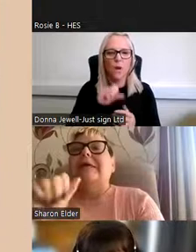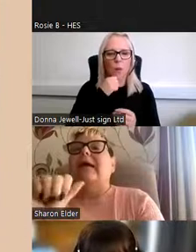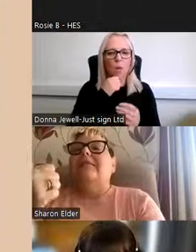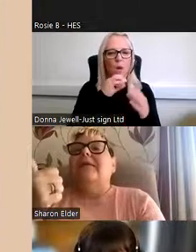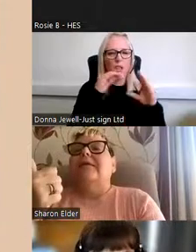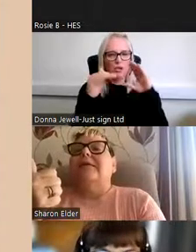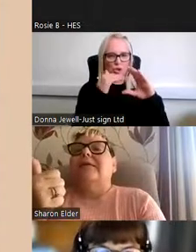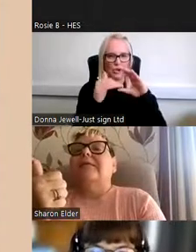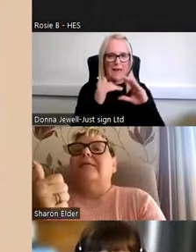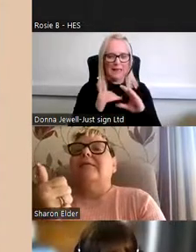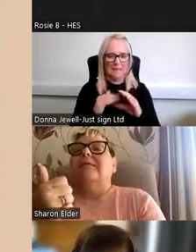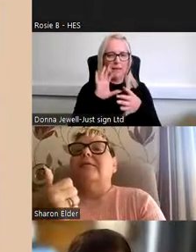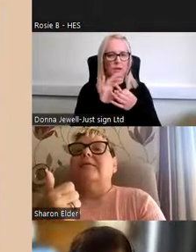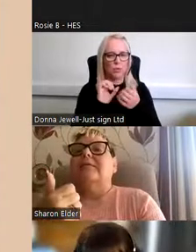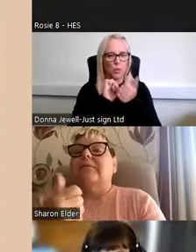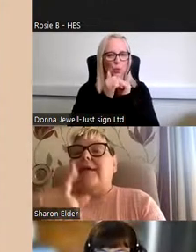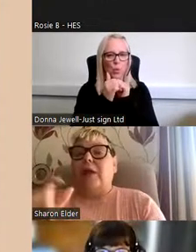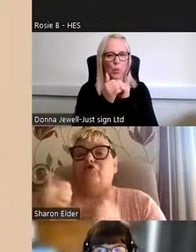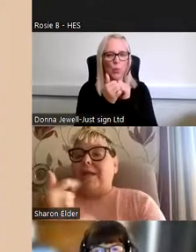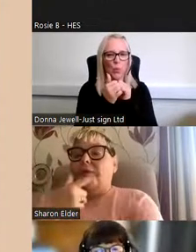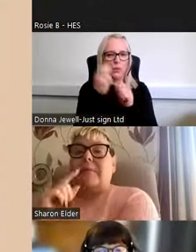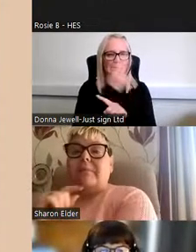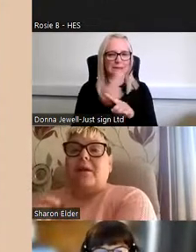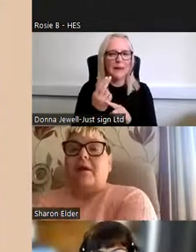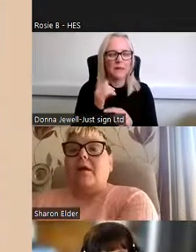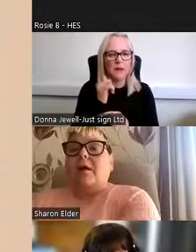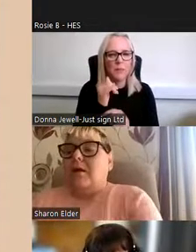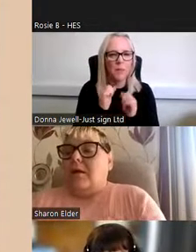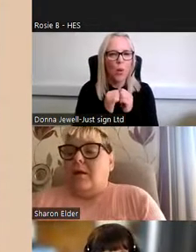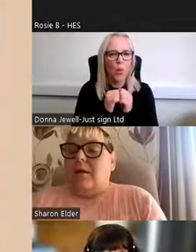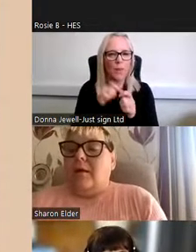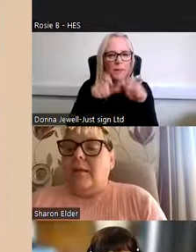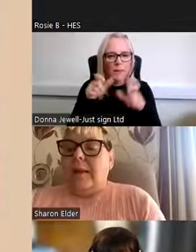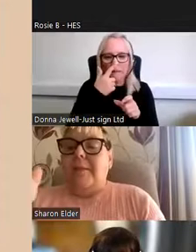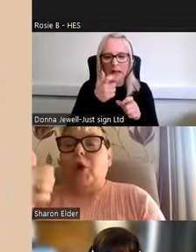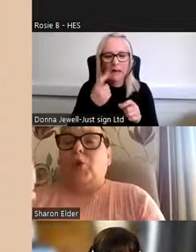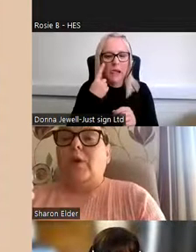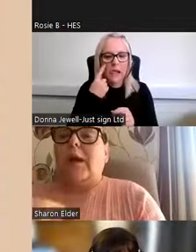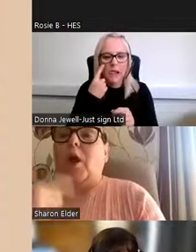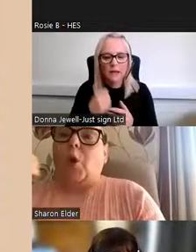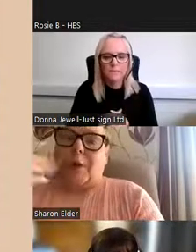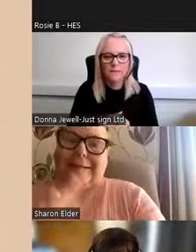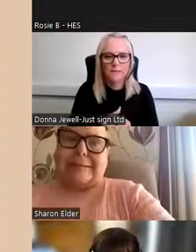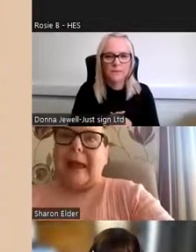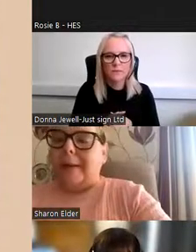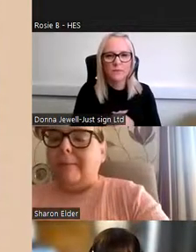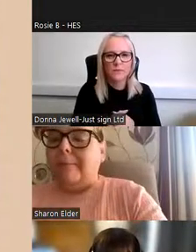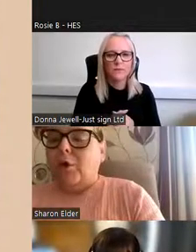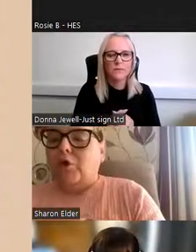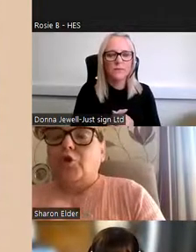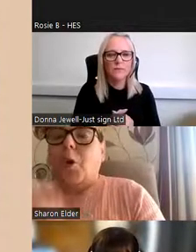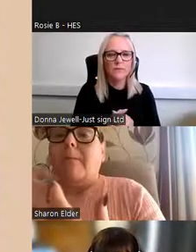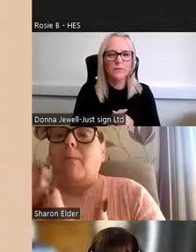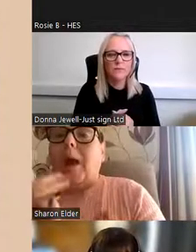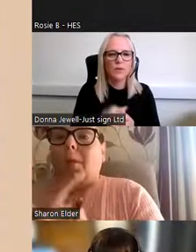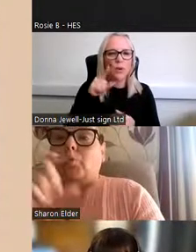everybody if that's great for people. Yeah, I think that'd be a good way, because I'm conscious of time. So I think, yeah, if you put more info about the